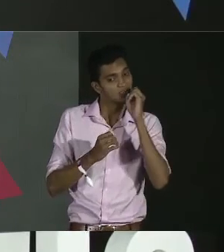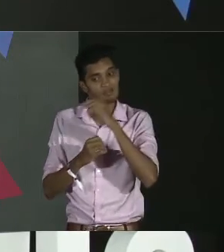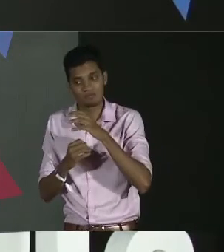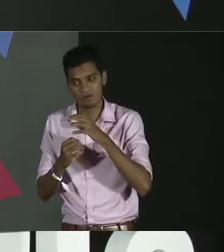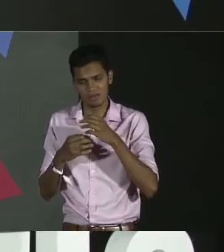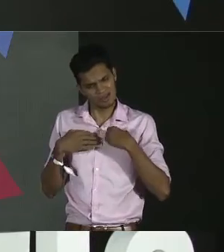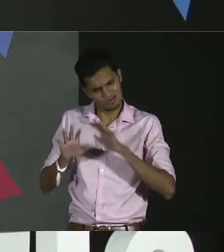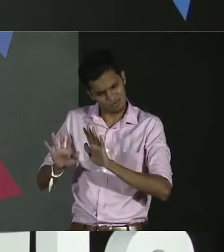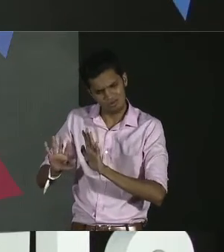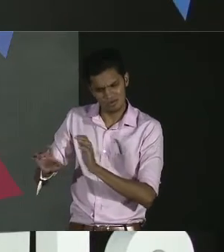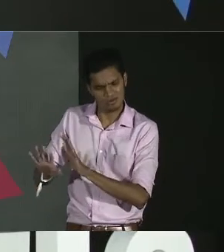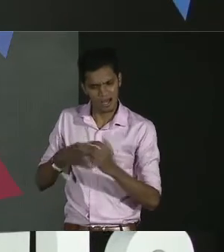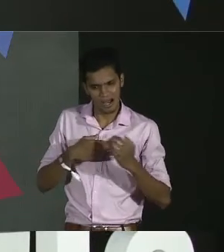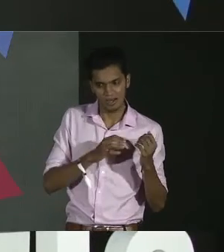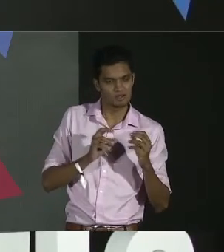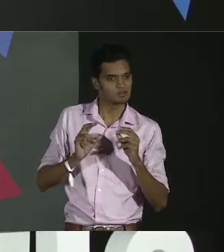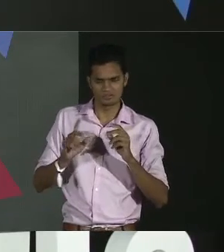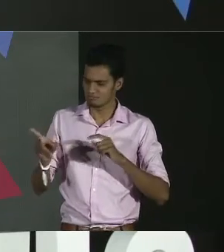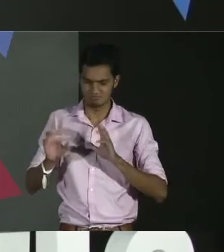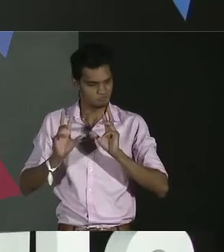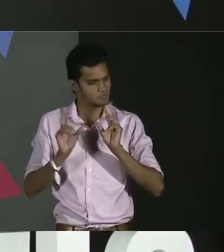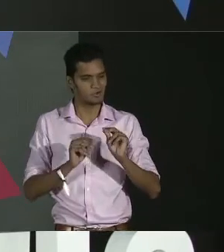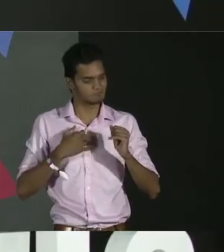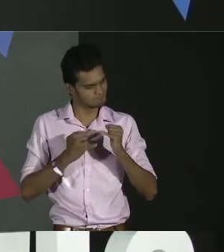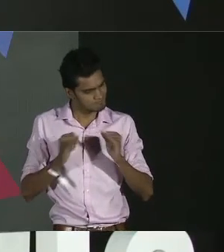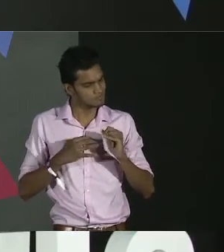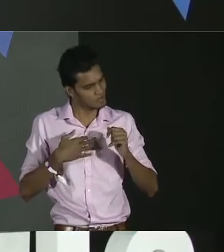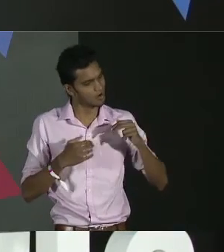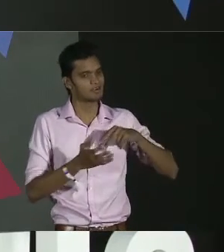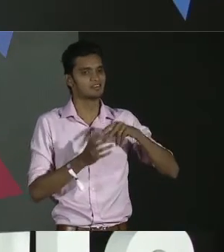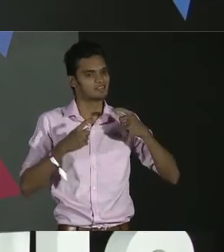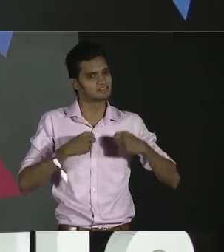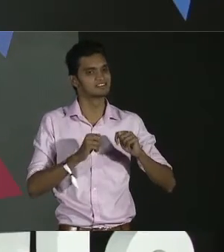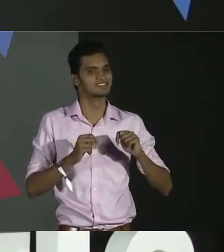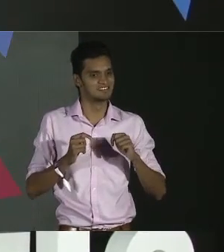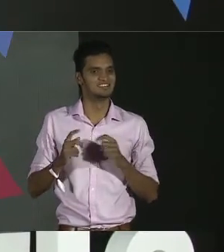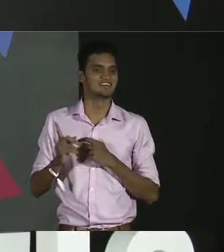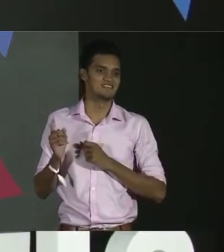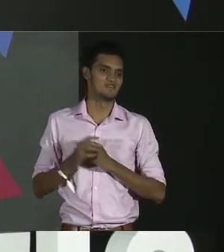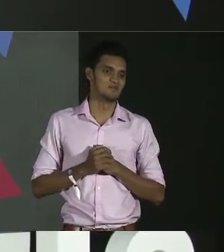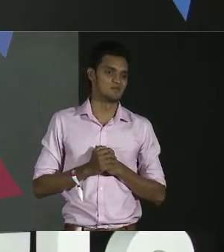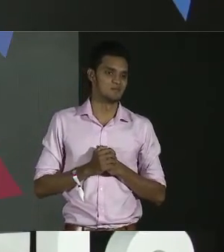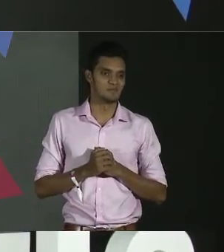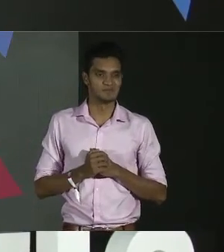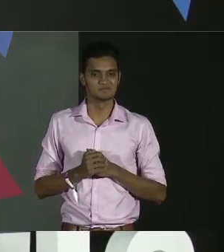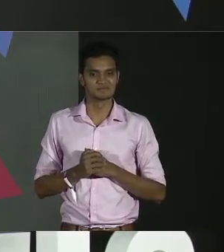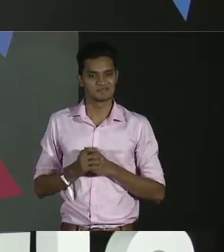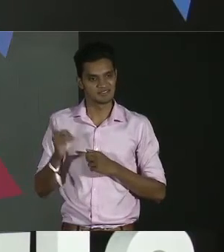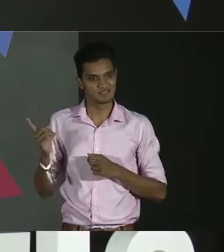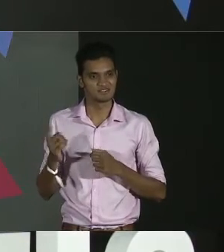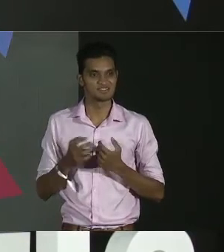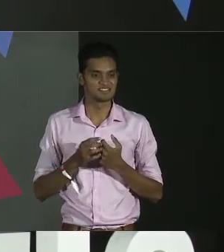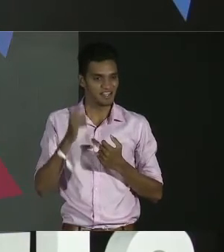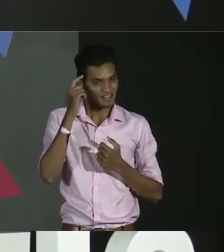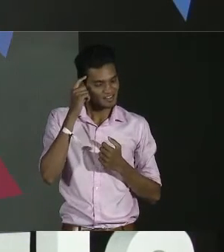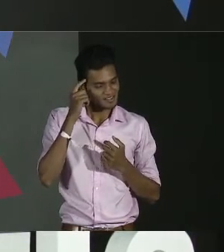to do it for me. And if you can, reach out to your community, because not everybody is as fortunate as myself and as a lot